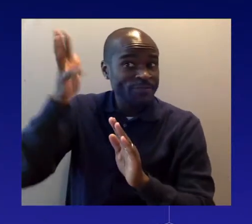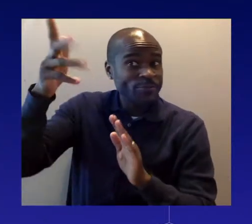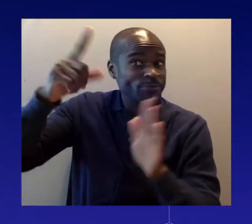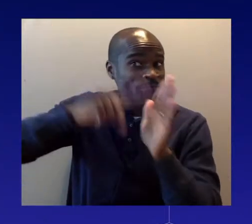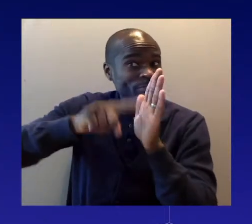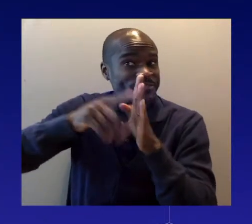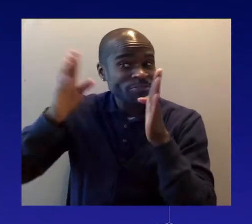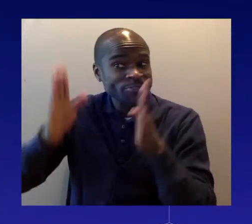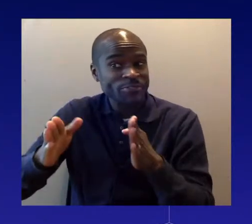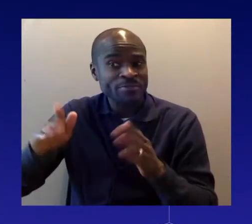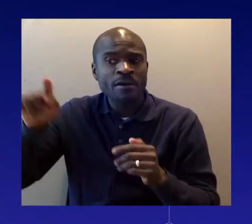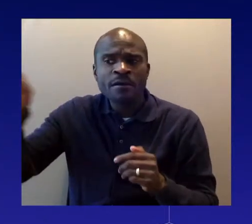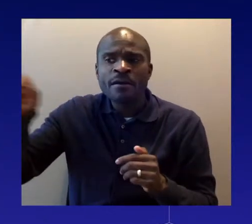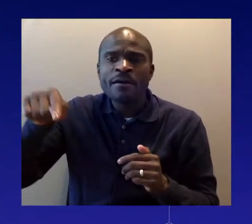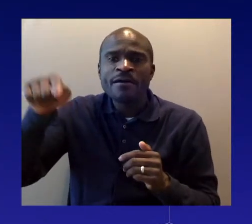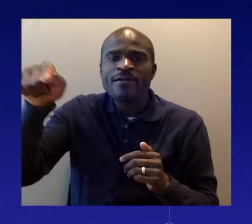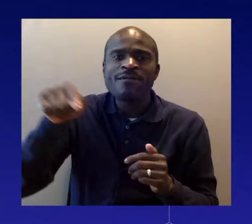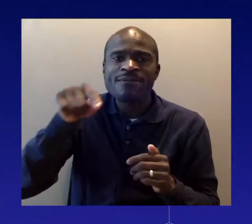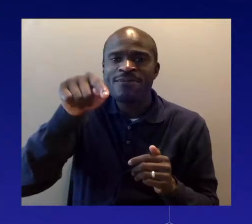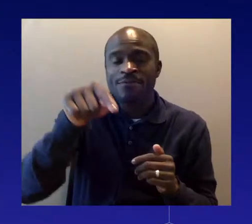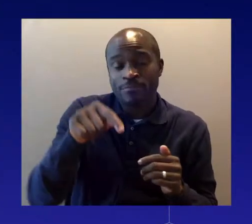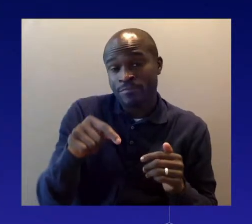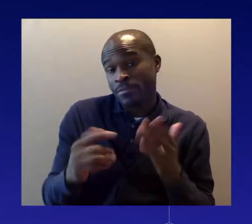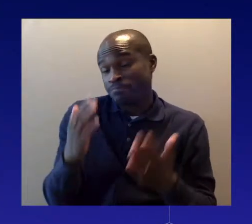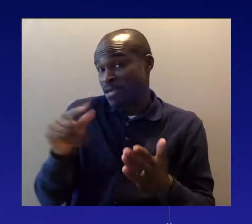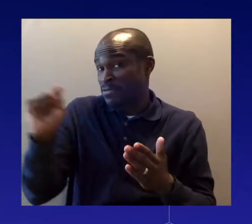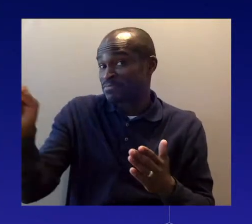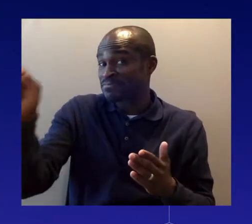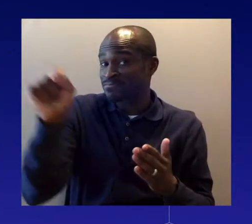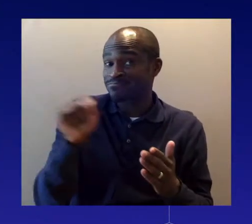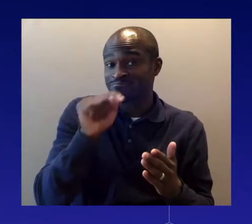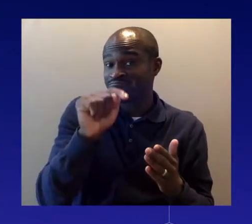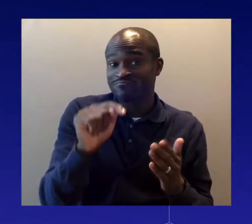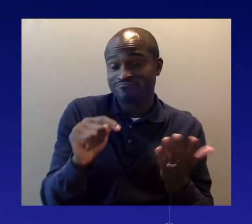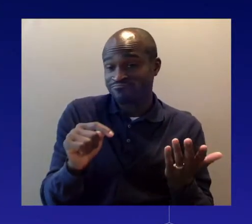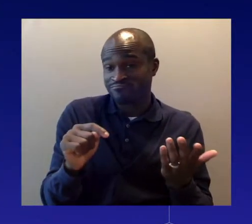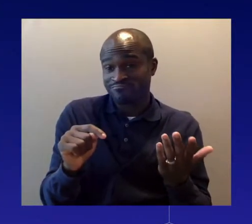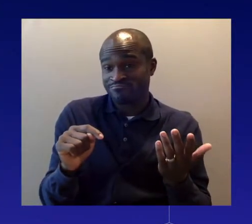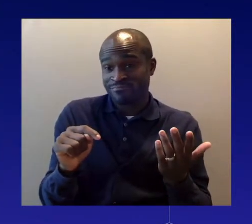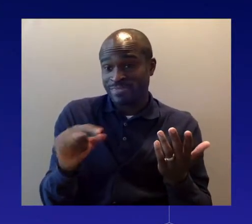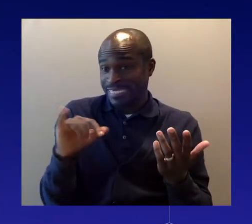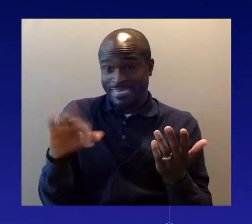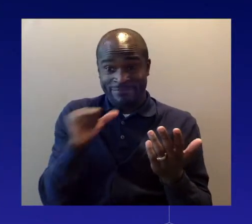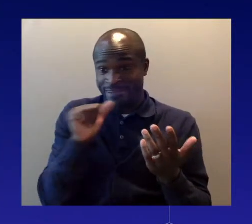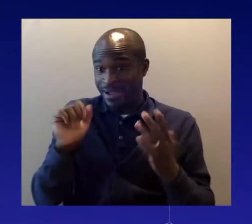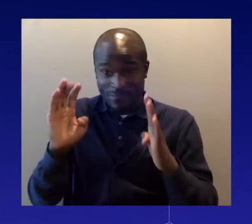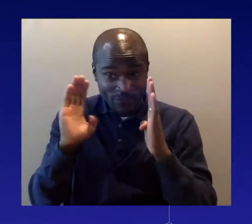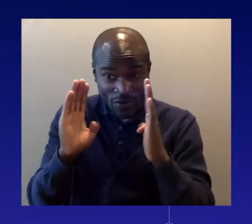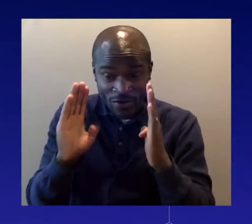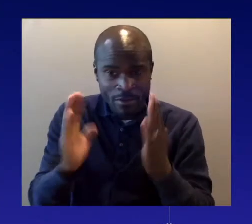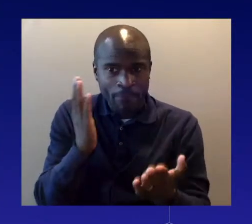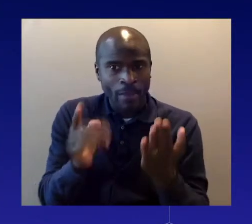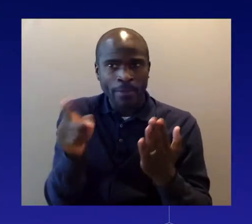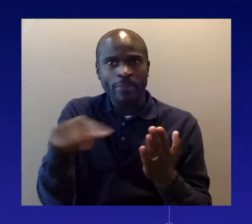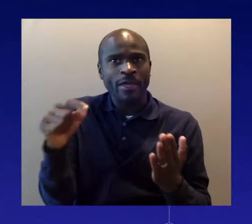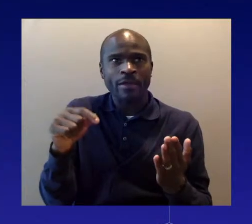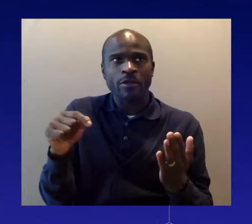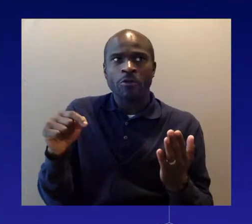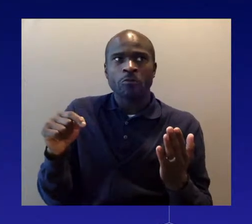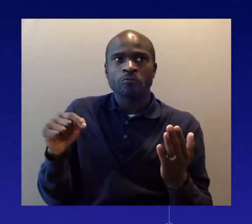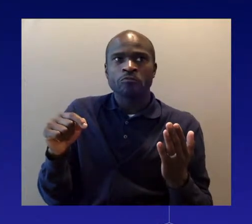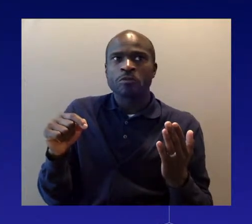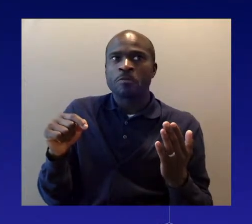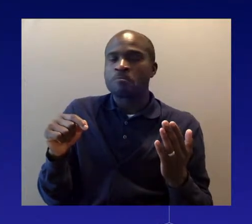that might not have had the opportunity. And so I think that that's really important for us, a source of